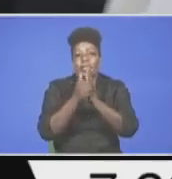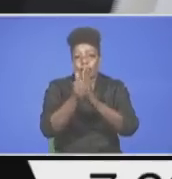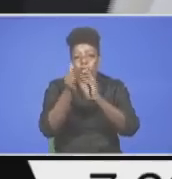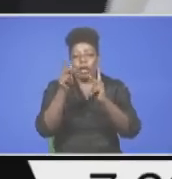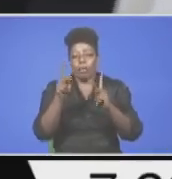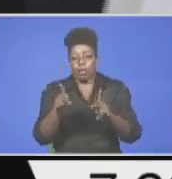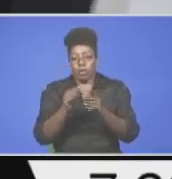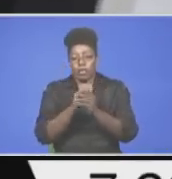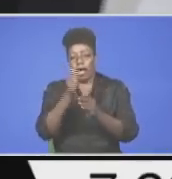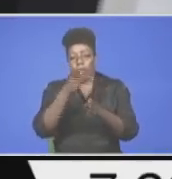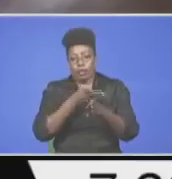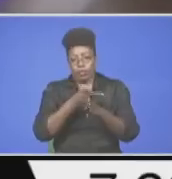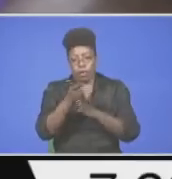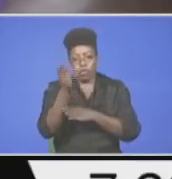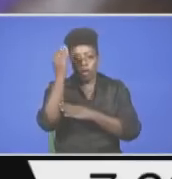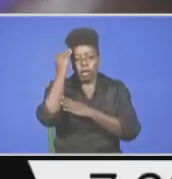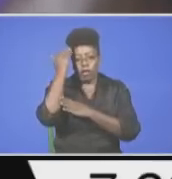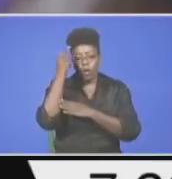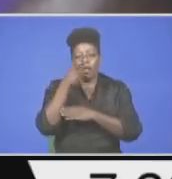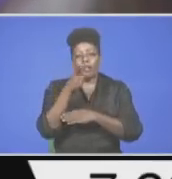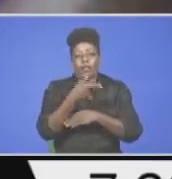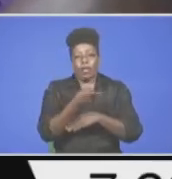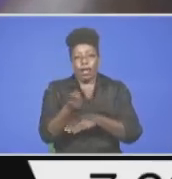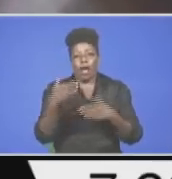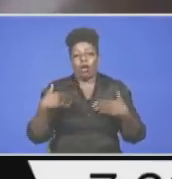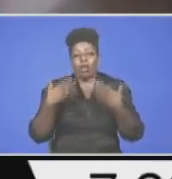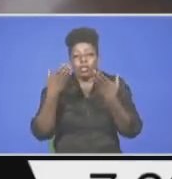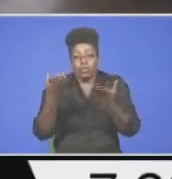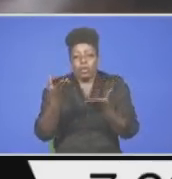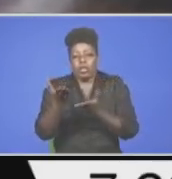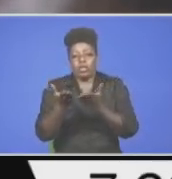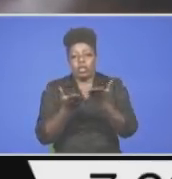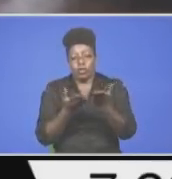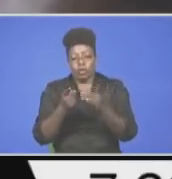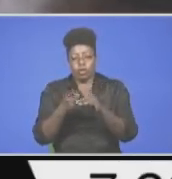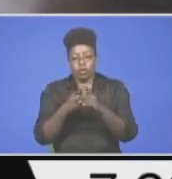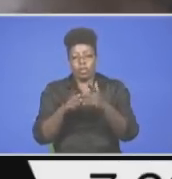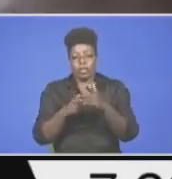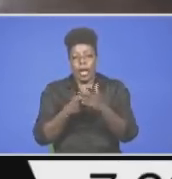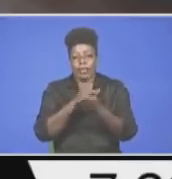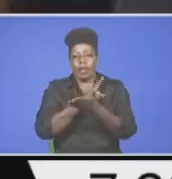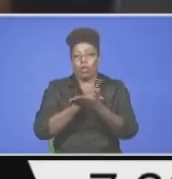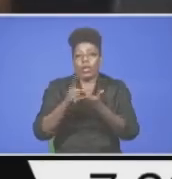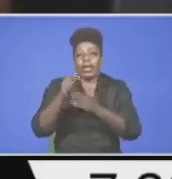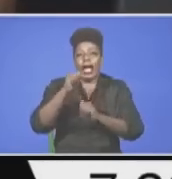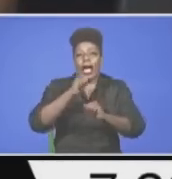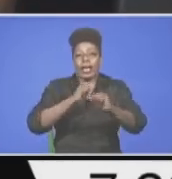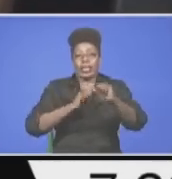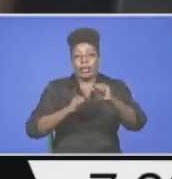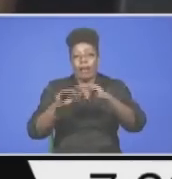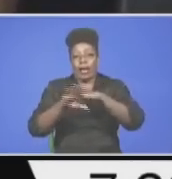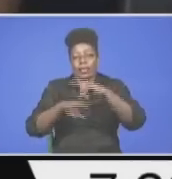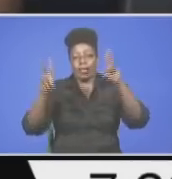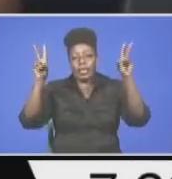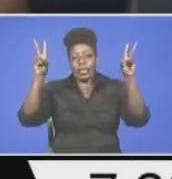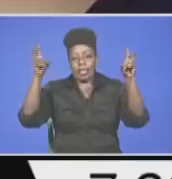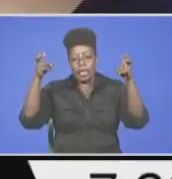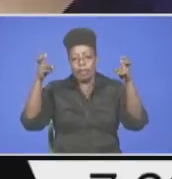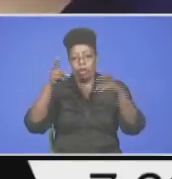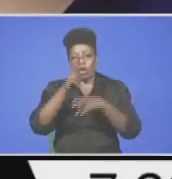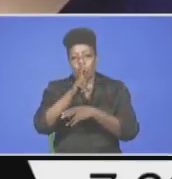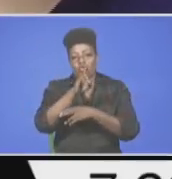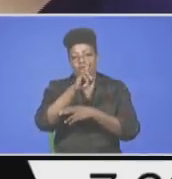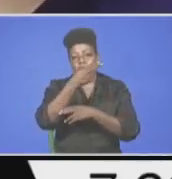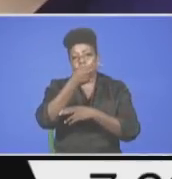other professionals, were recognized for their contributions during the ceremony to launch the week's activities under the theme, Rehab,